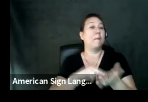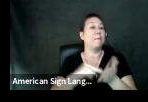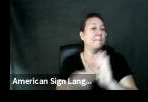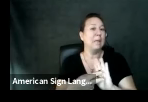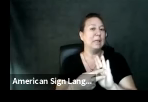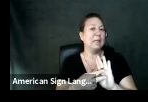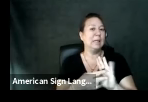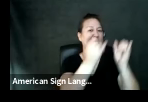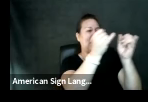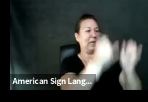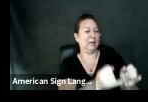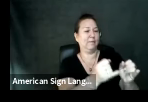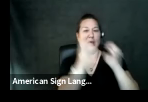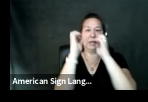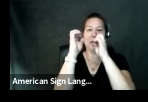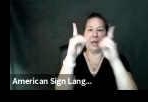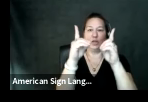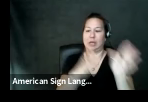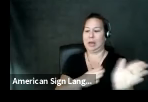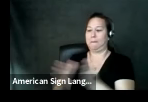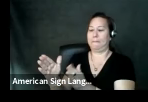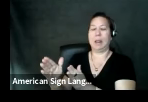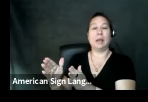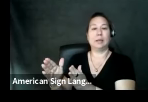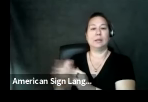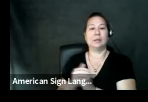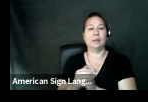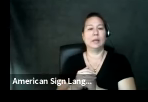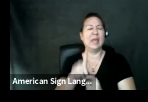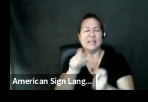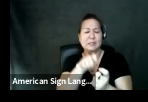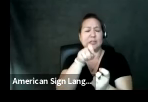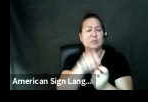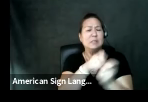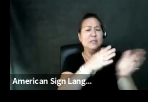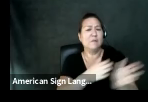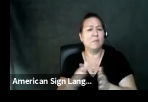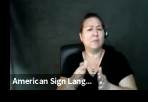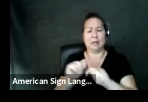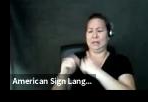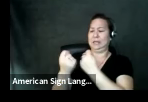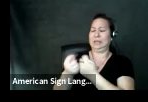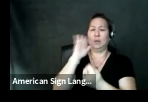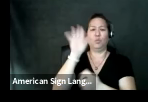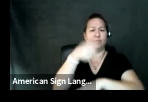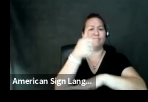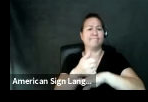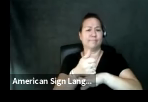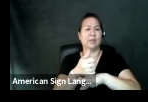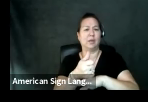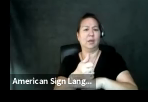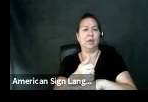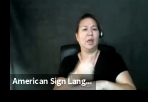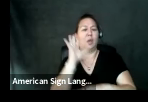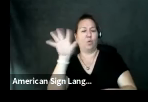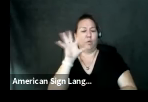And basically what that is it's a very specific plan that the team puts together, taking into account the student's strengths,